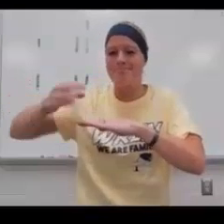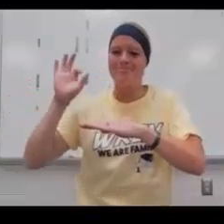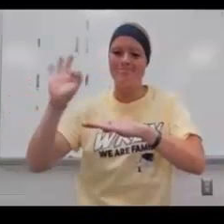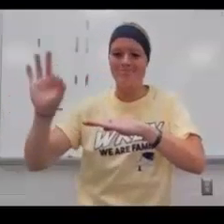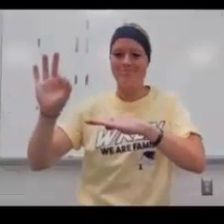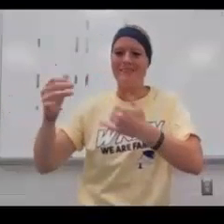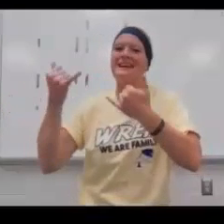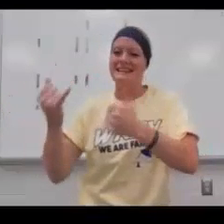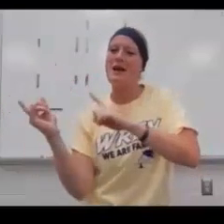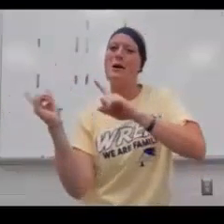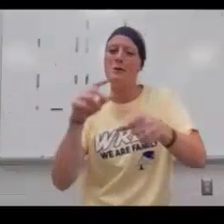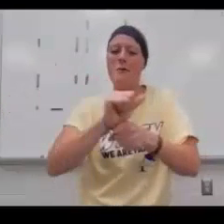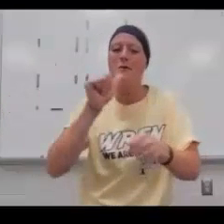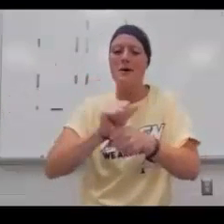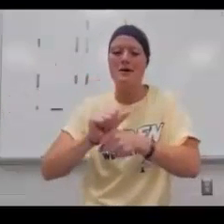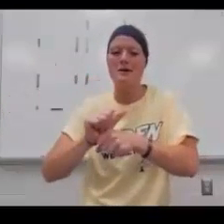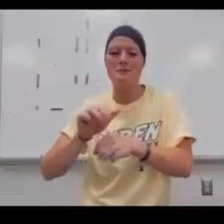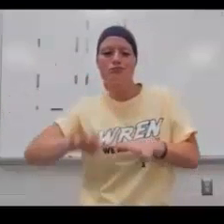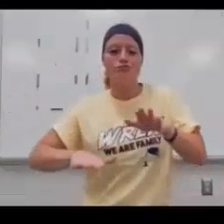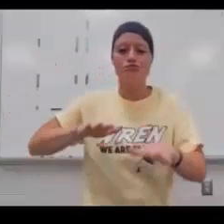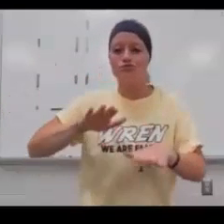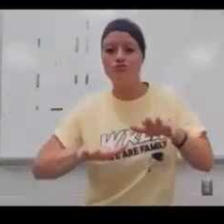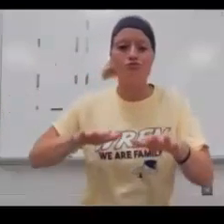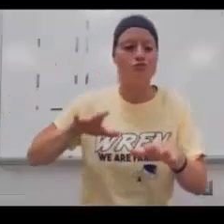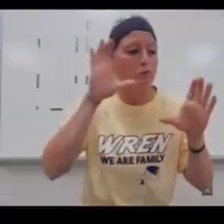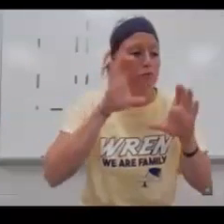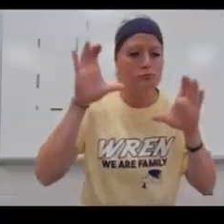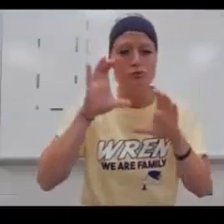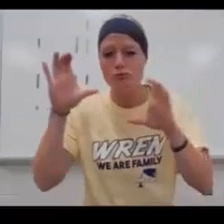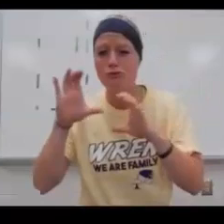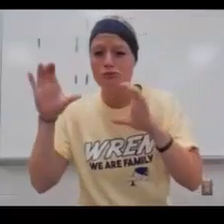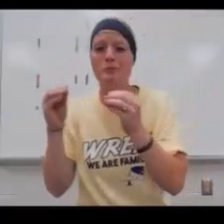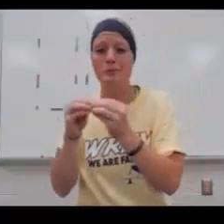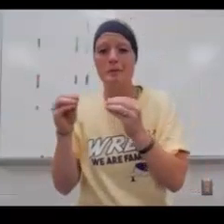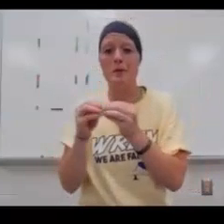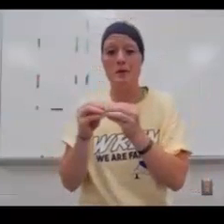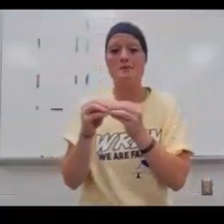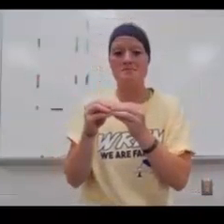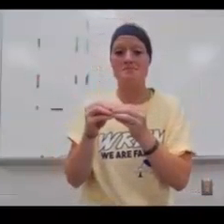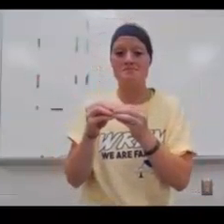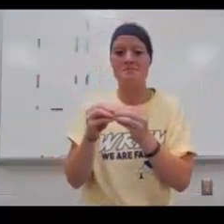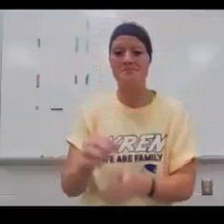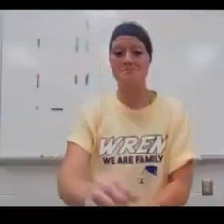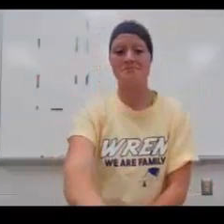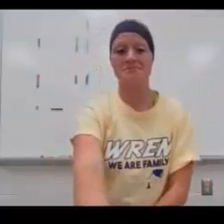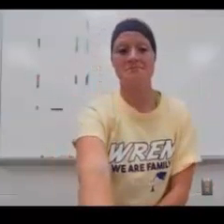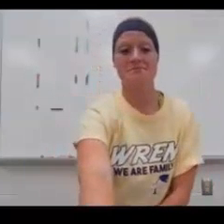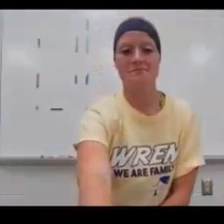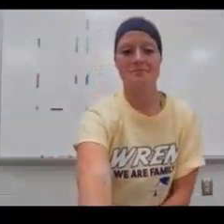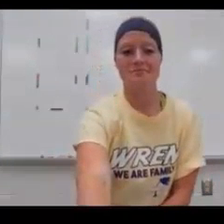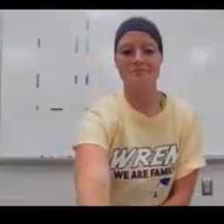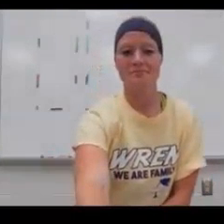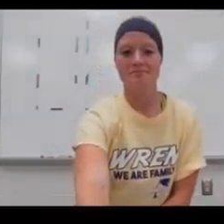they wrapped it up with a Band-Aid. Now the dog can go back to work, walking around looking for more